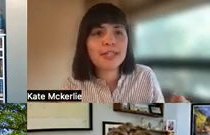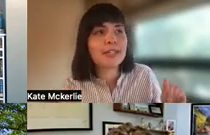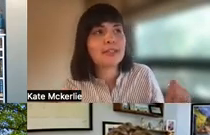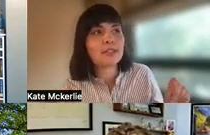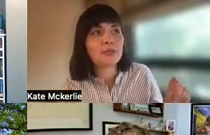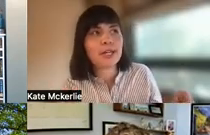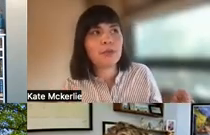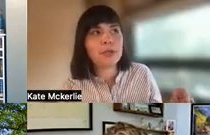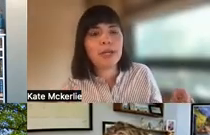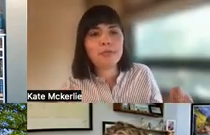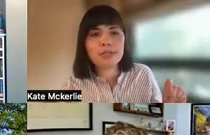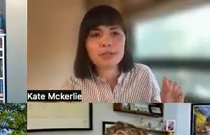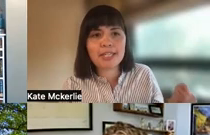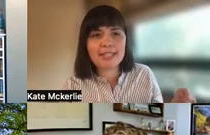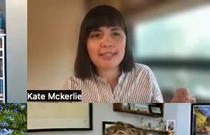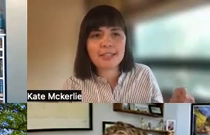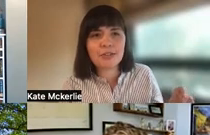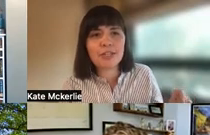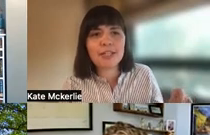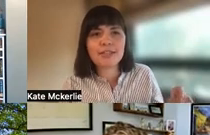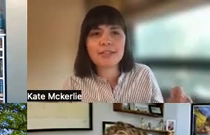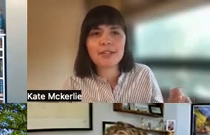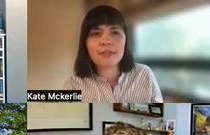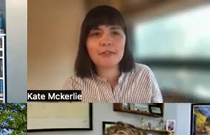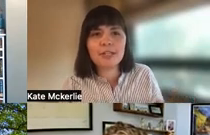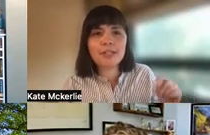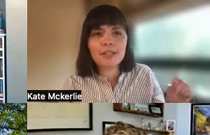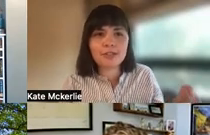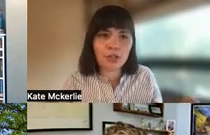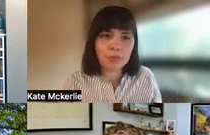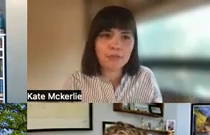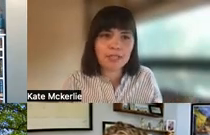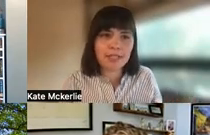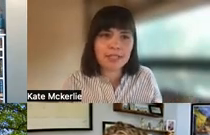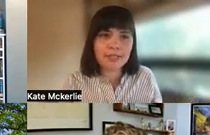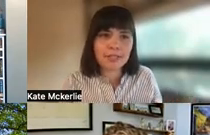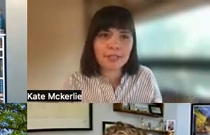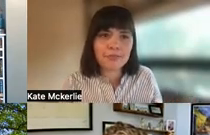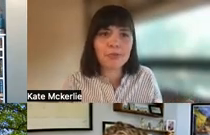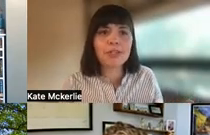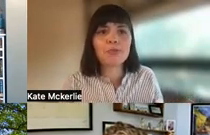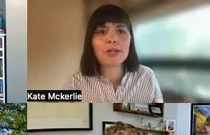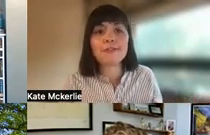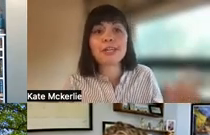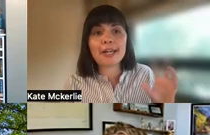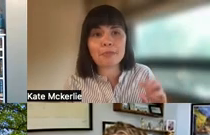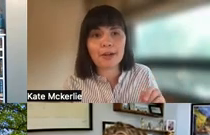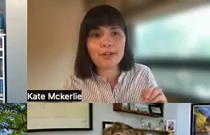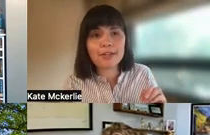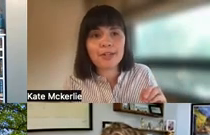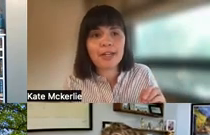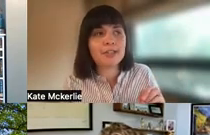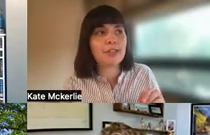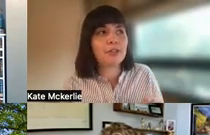this. This is where we may put some ideas that don't necessarily fit the scope of today's discussion, but we don't want to forget